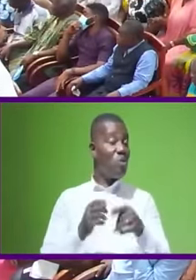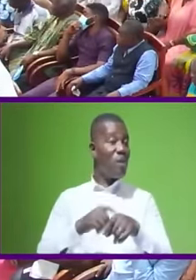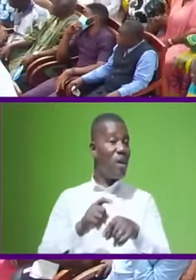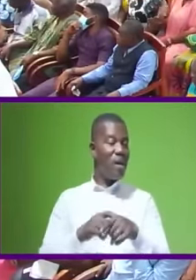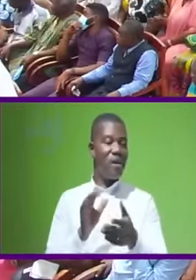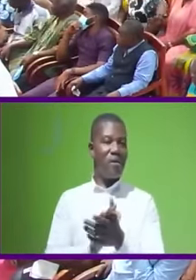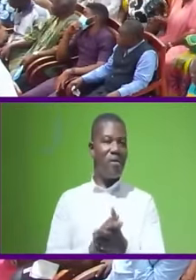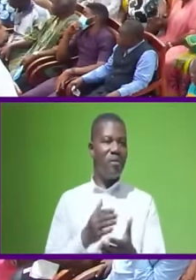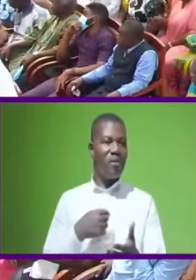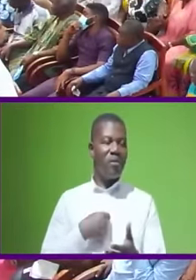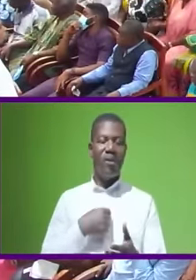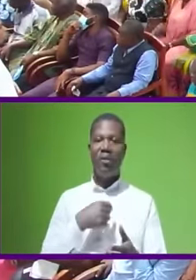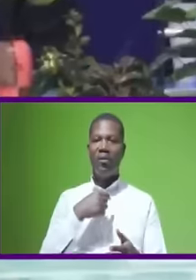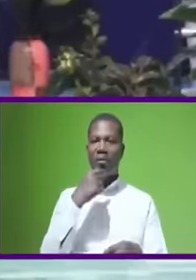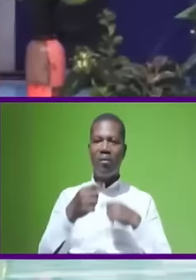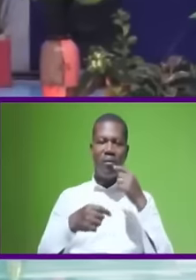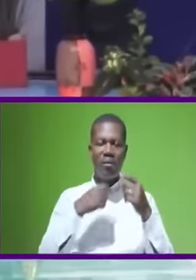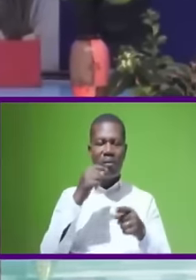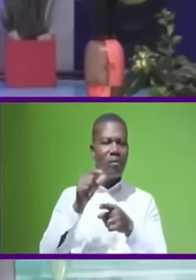Most at